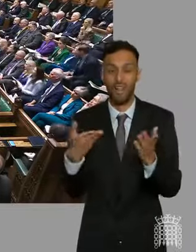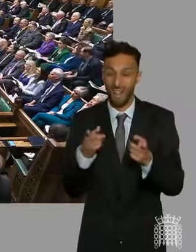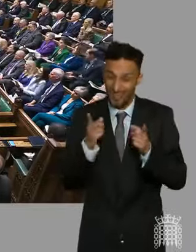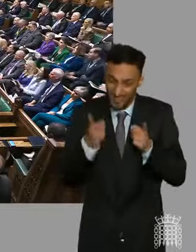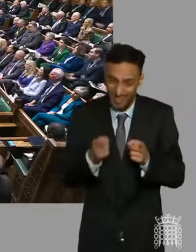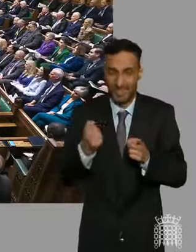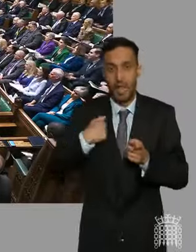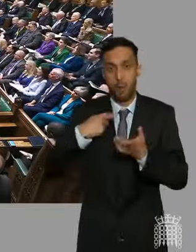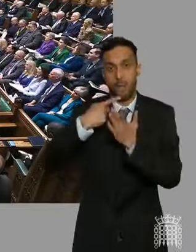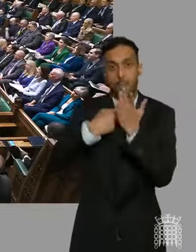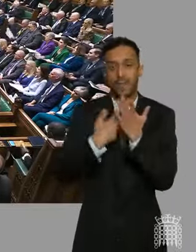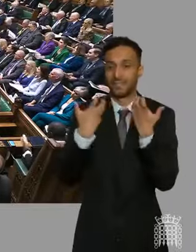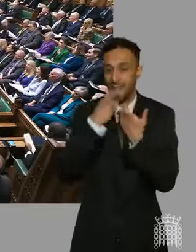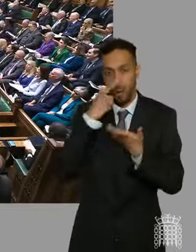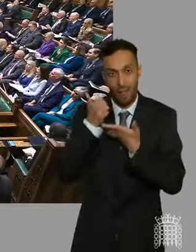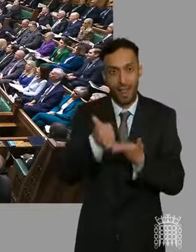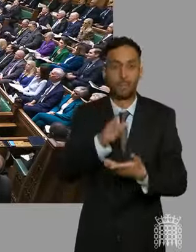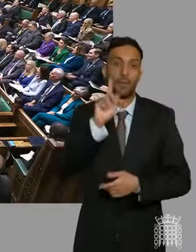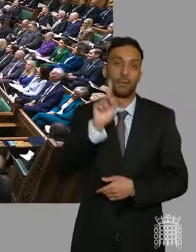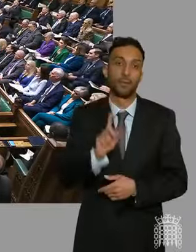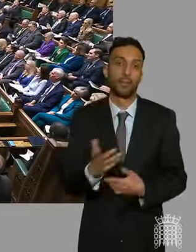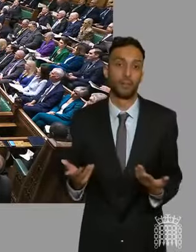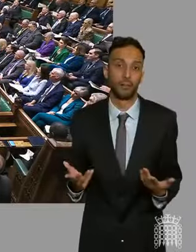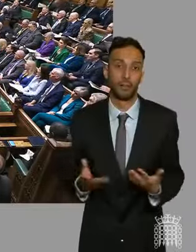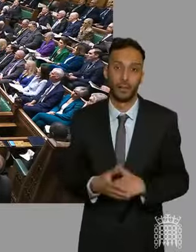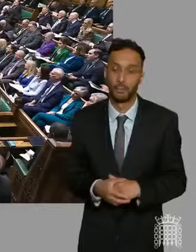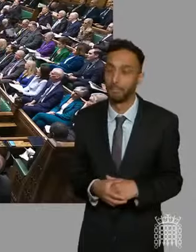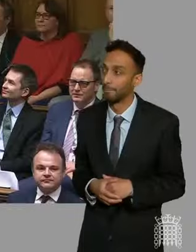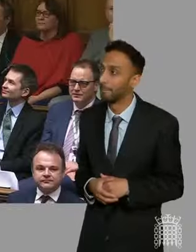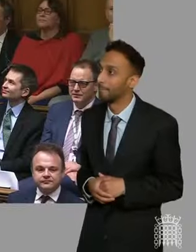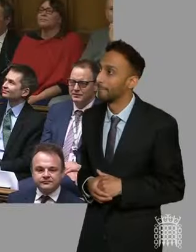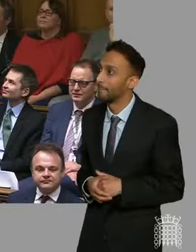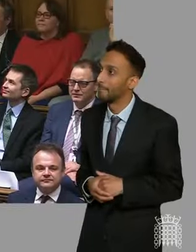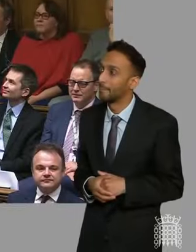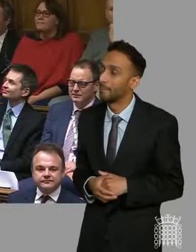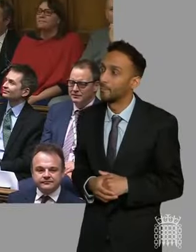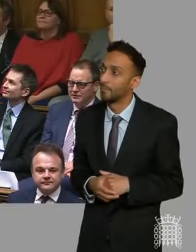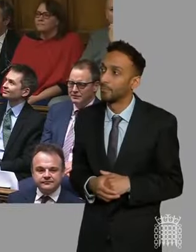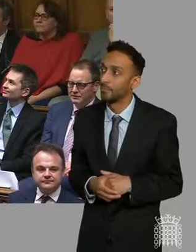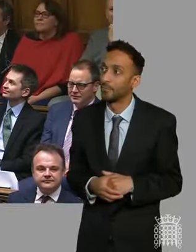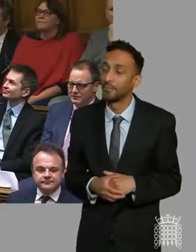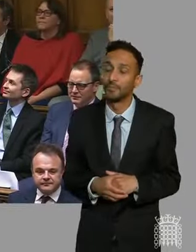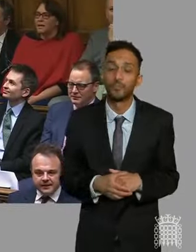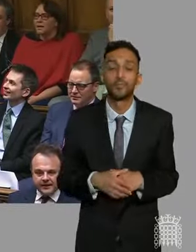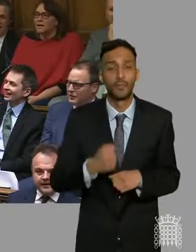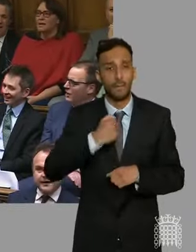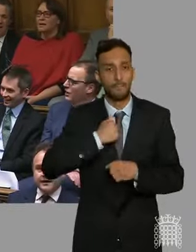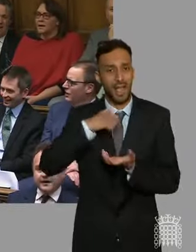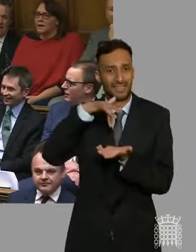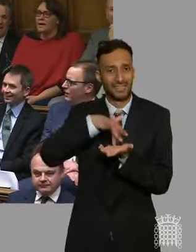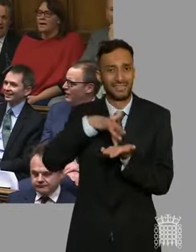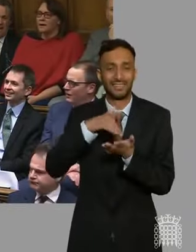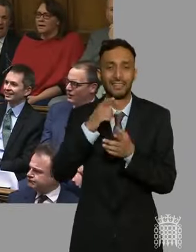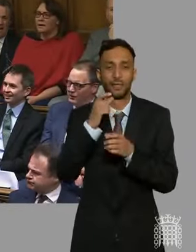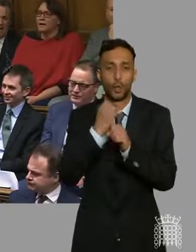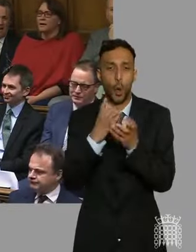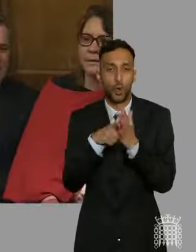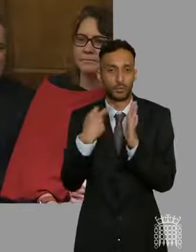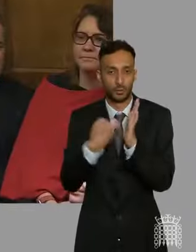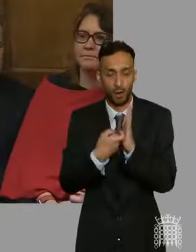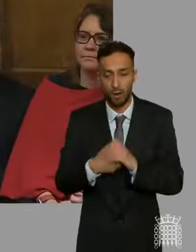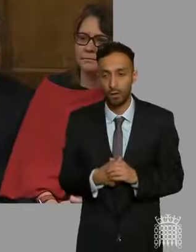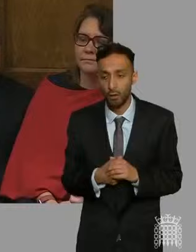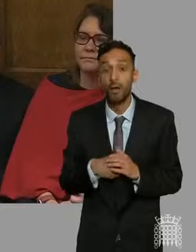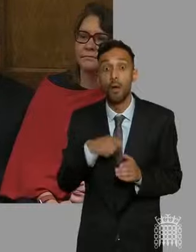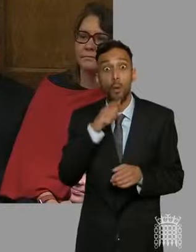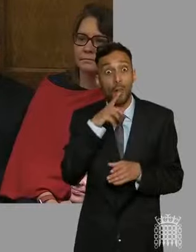Delighted that Carlton and Grange primary schools in my city of Gloucester will be part of the first 750 schools to get free breakfast clubs. And